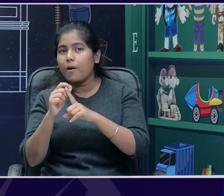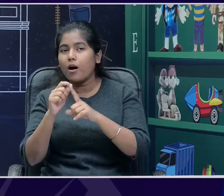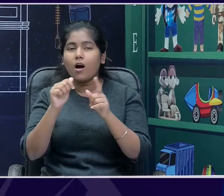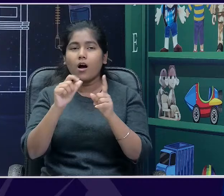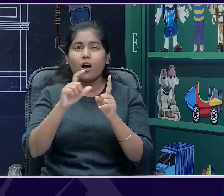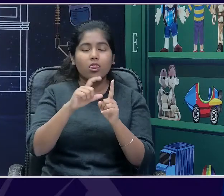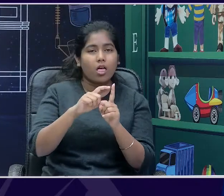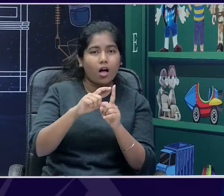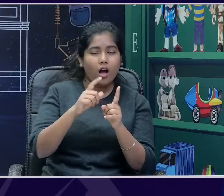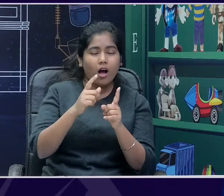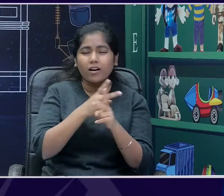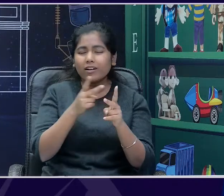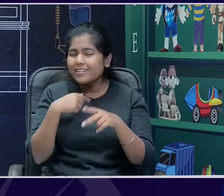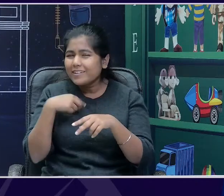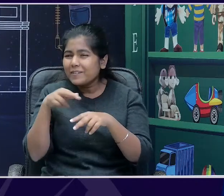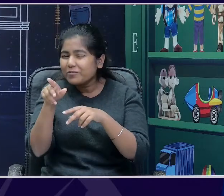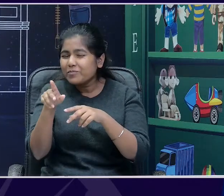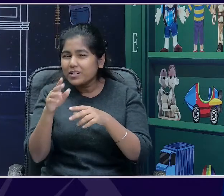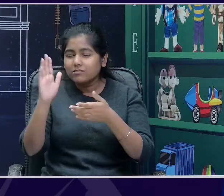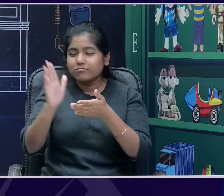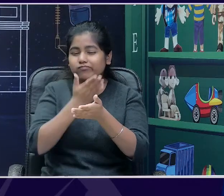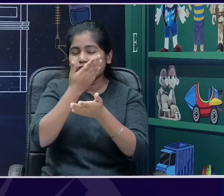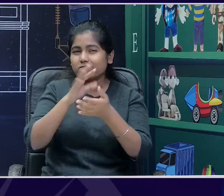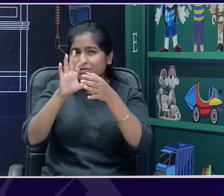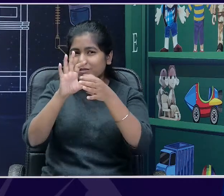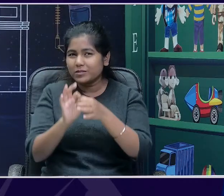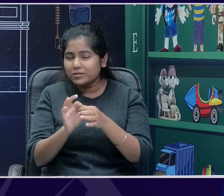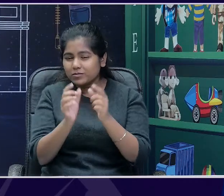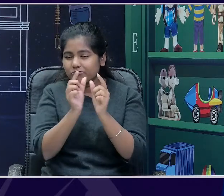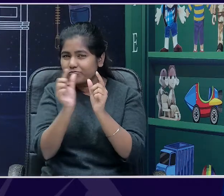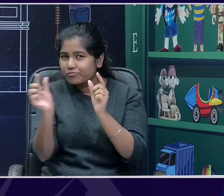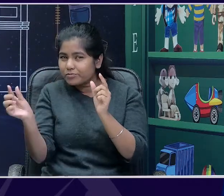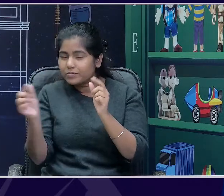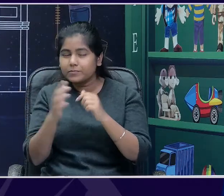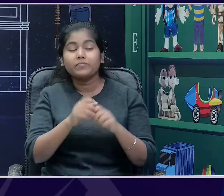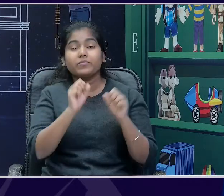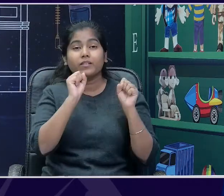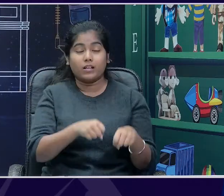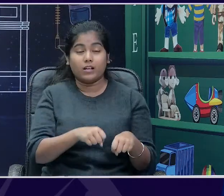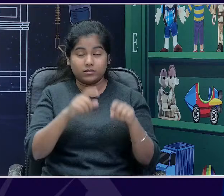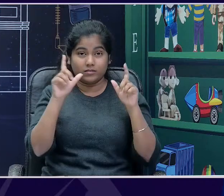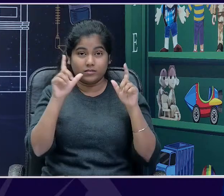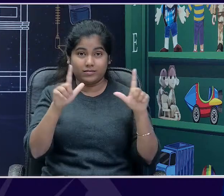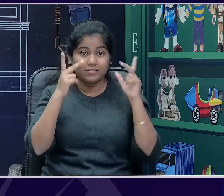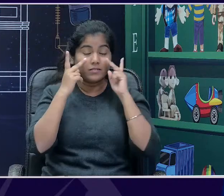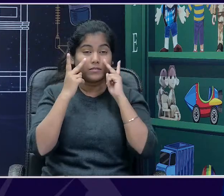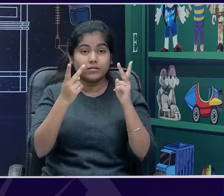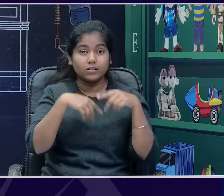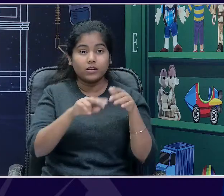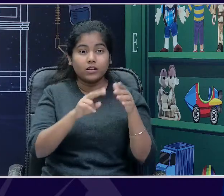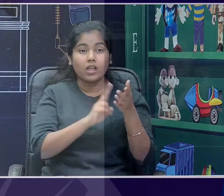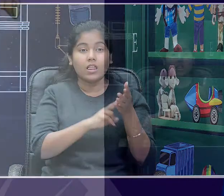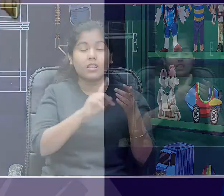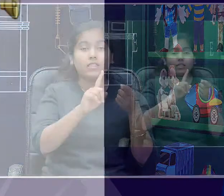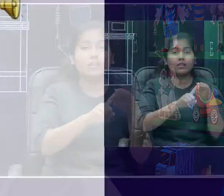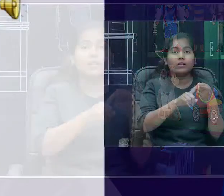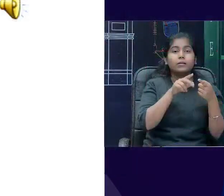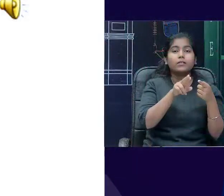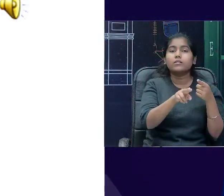notes. Yeah, musical notes we heard. Okay. And here on the screen we can see ni. Ni reflects